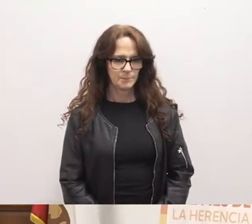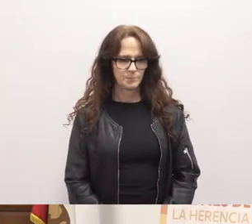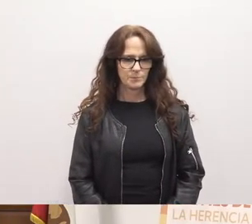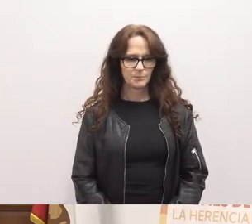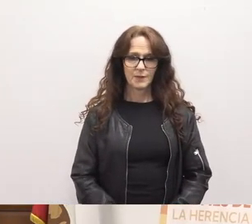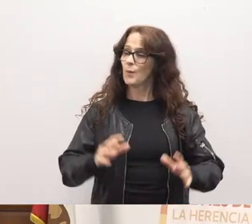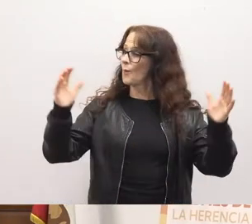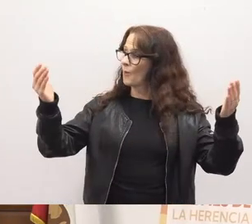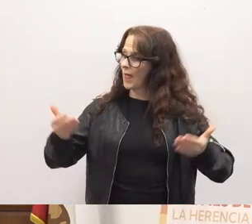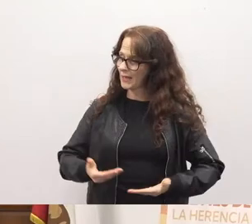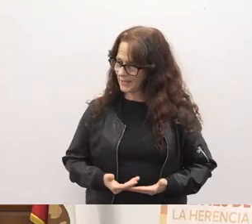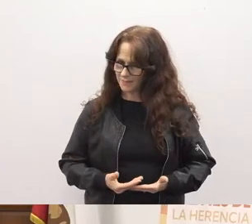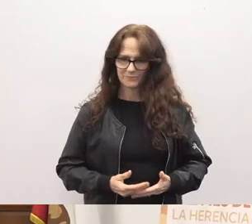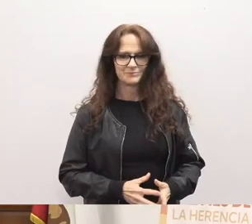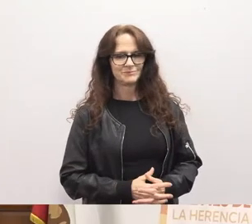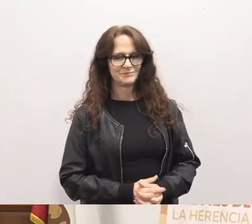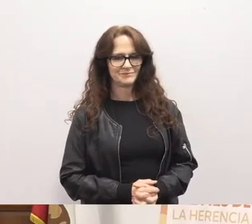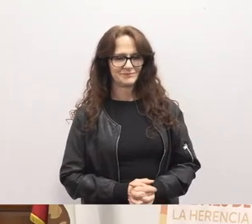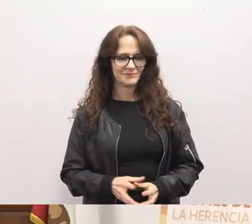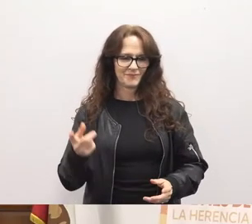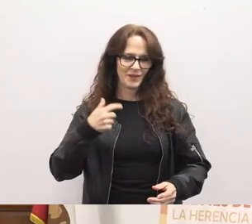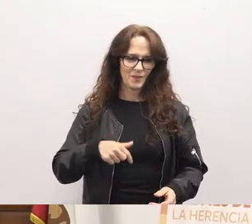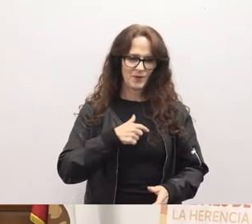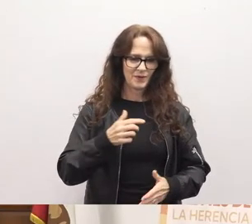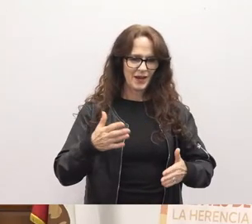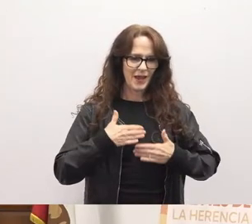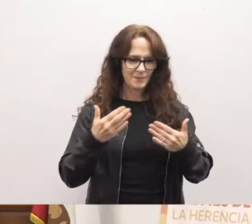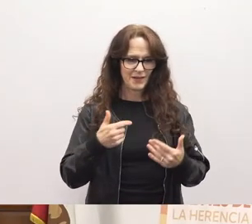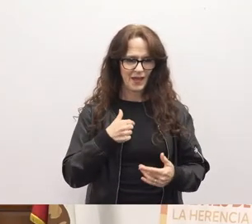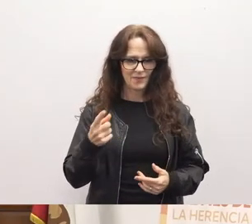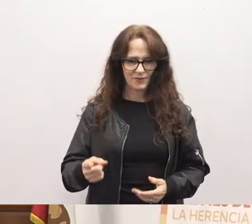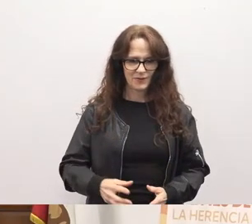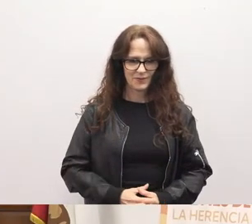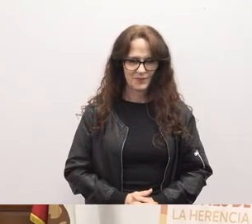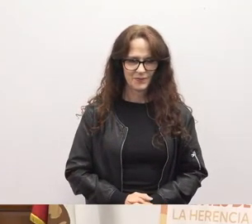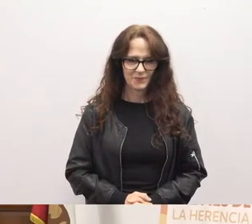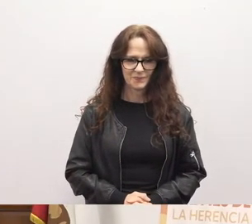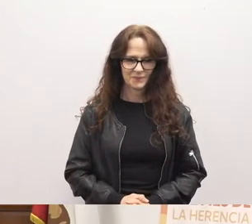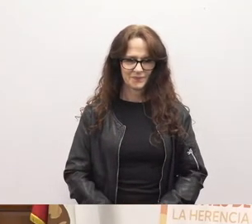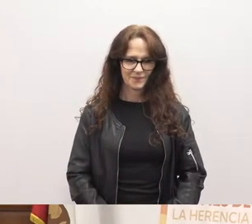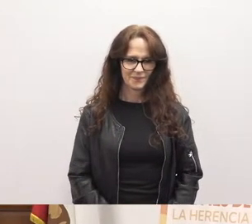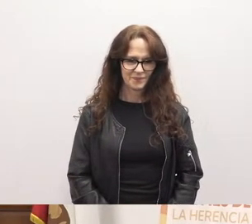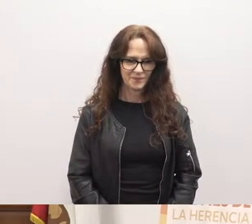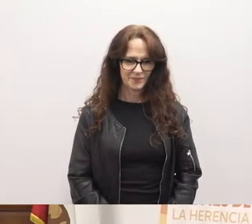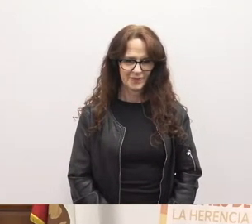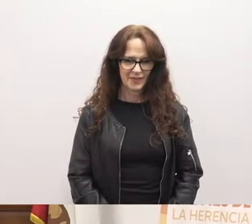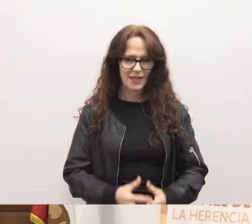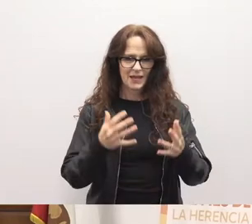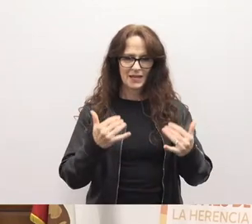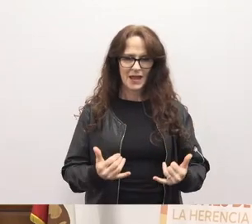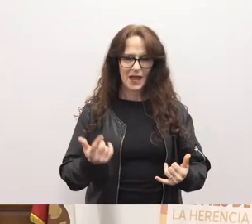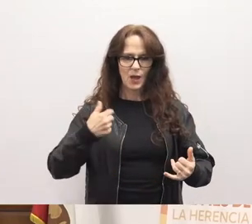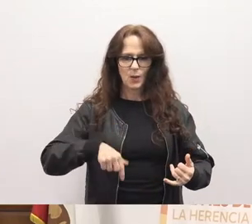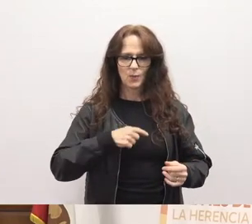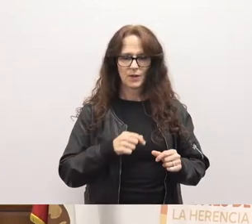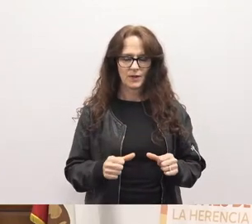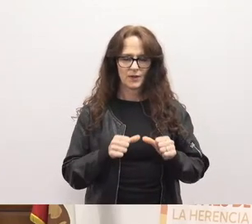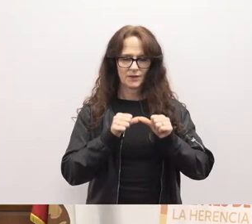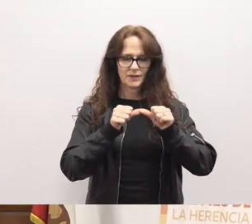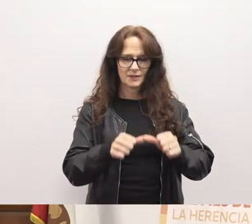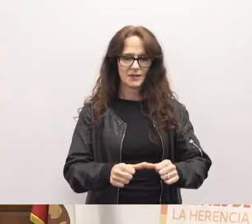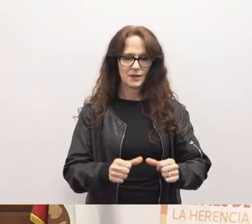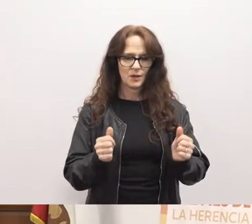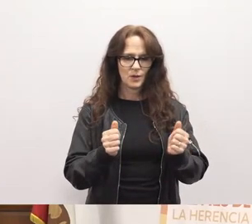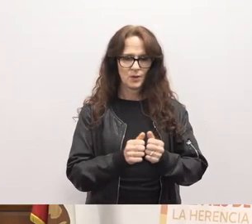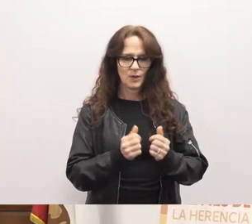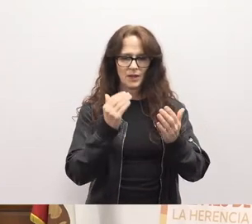Well, welcome aboard. We are happy to have you. Thank you. And now we will continue